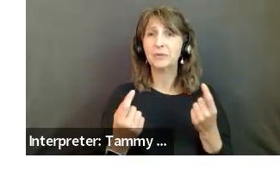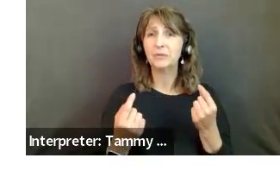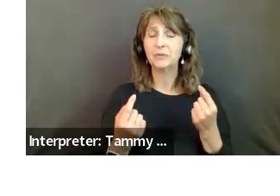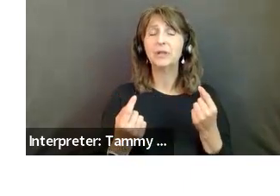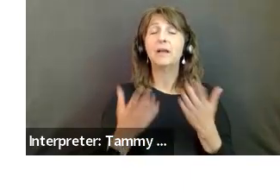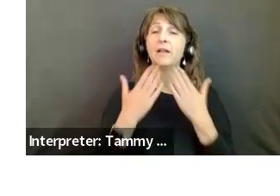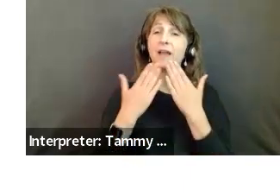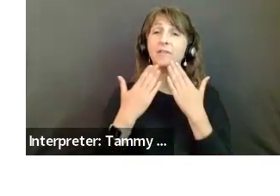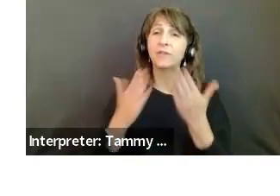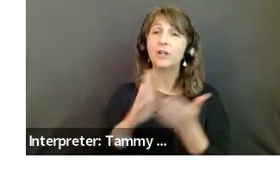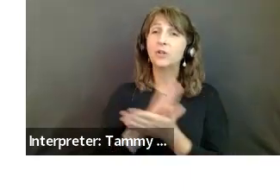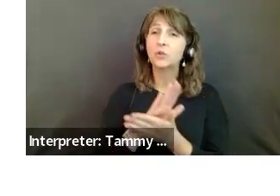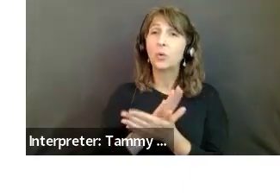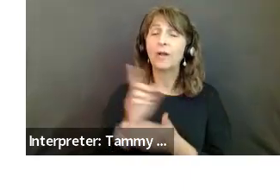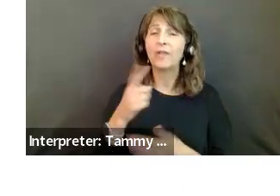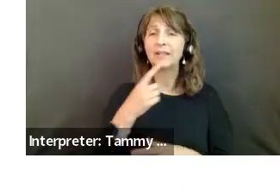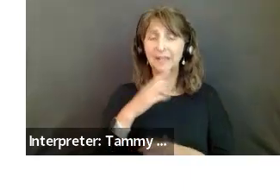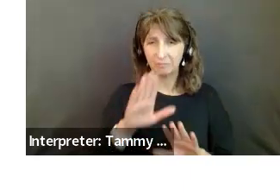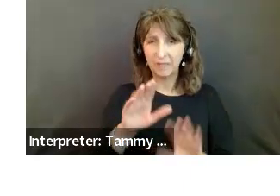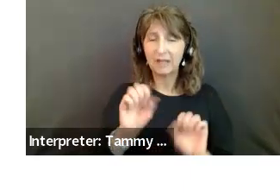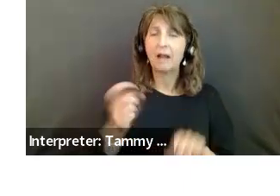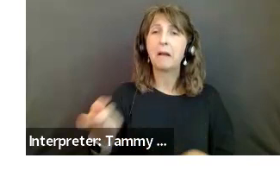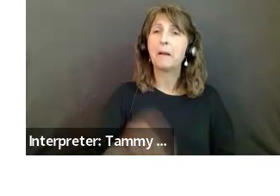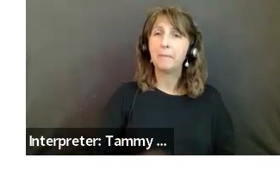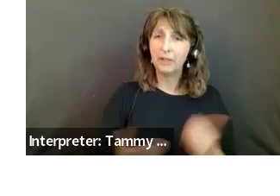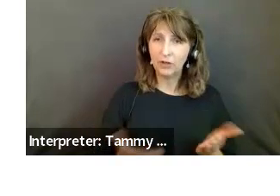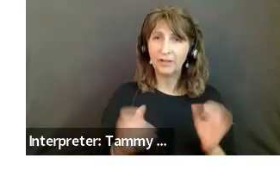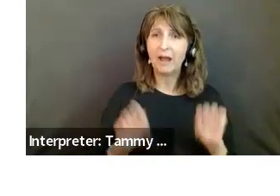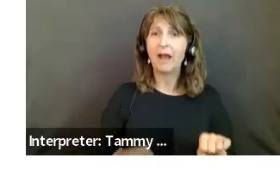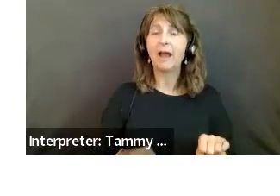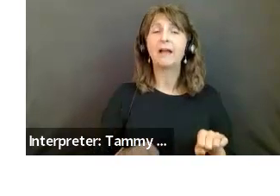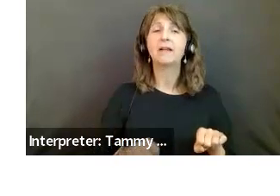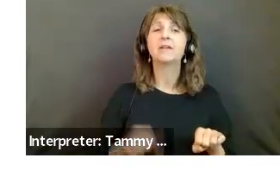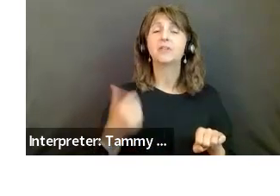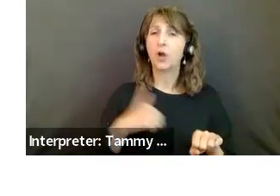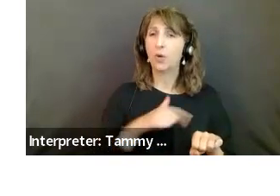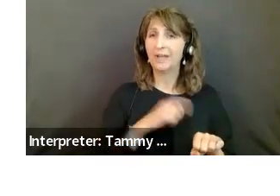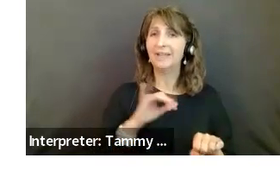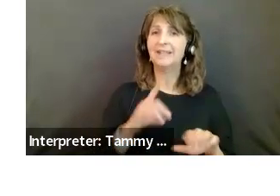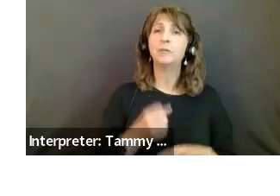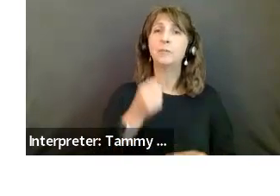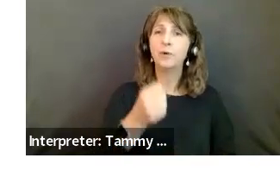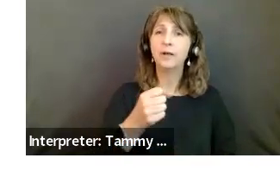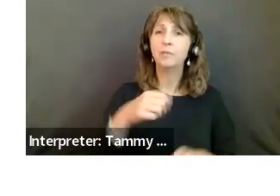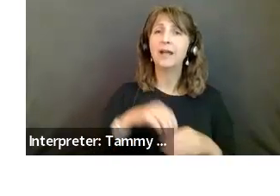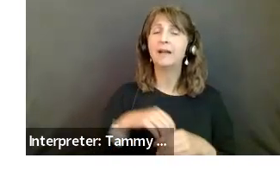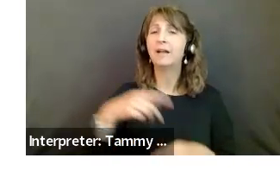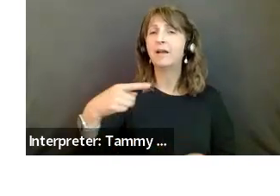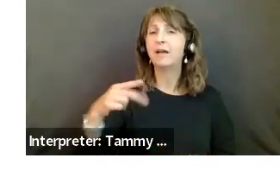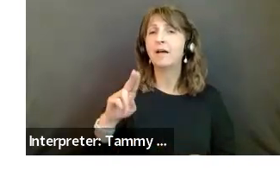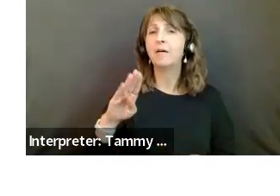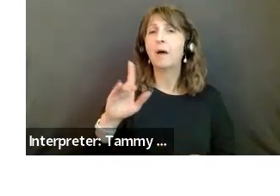there and they said, we have a spot for him. We were able to get him into public pre-K, and he went into a